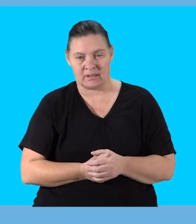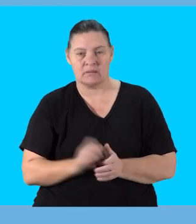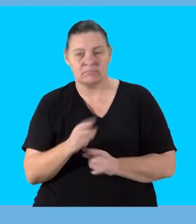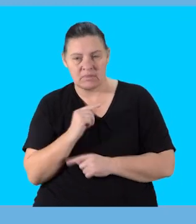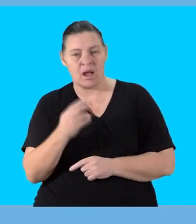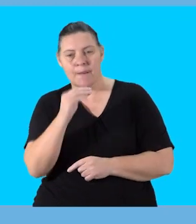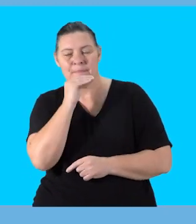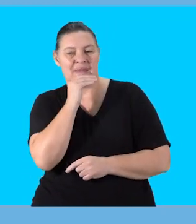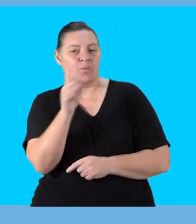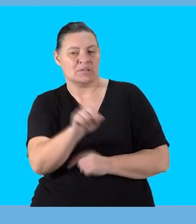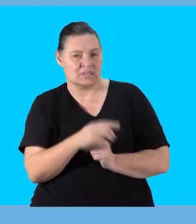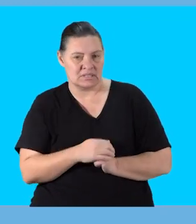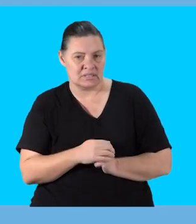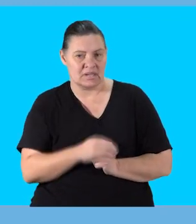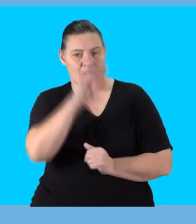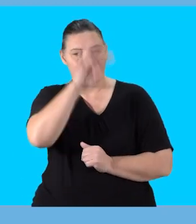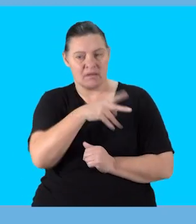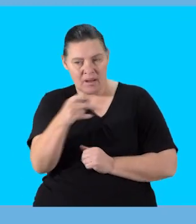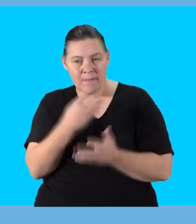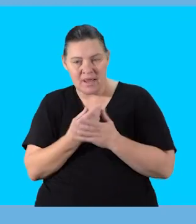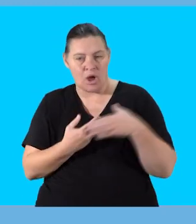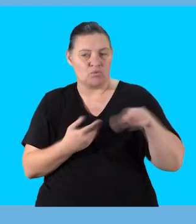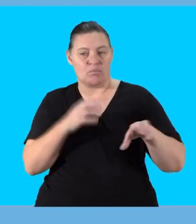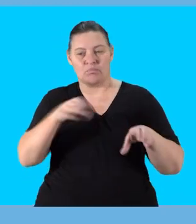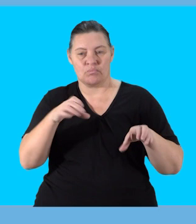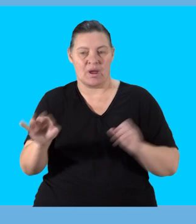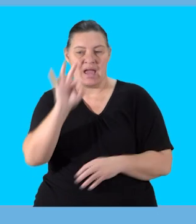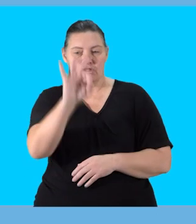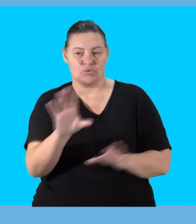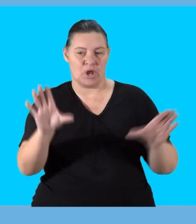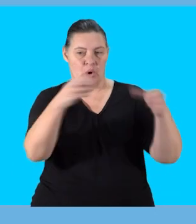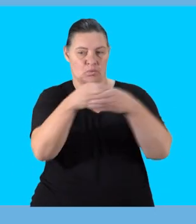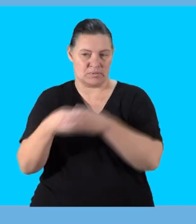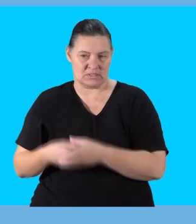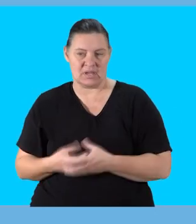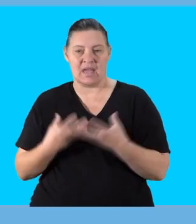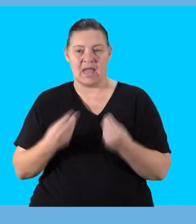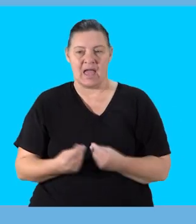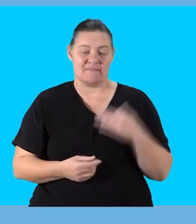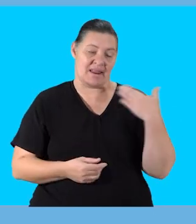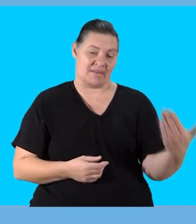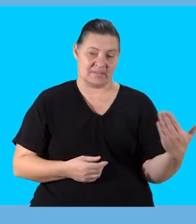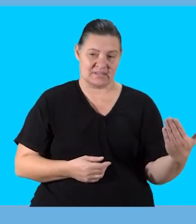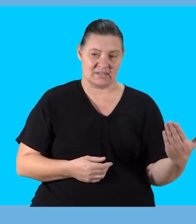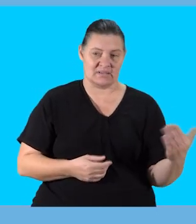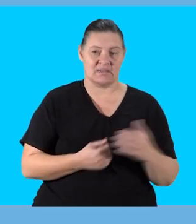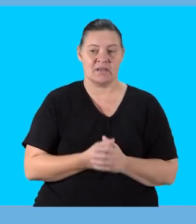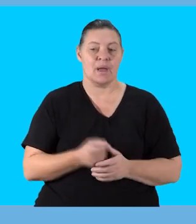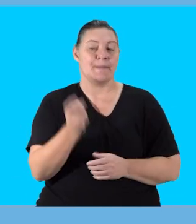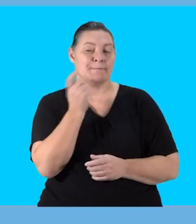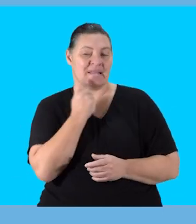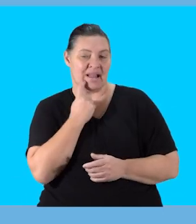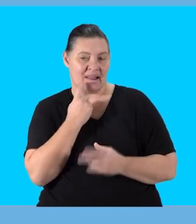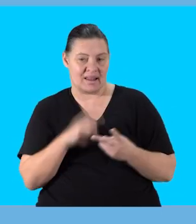So, this is what I mean by a periodic table being categorized into 3 main categories. We have our left-hand side being